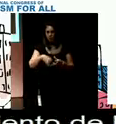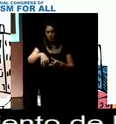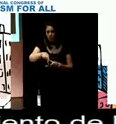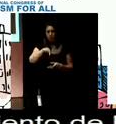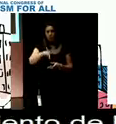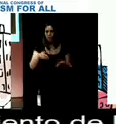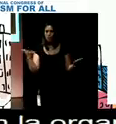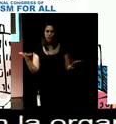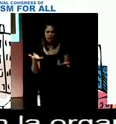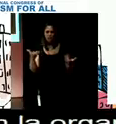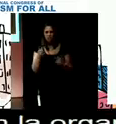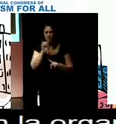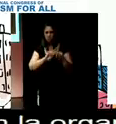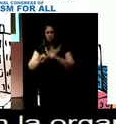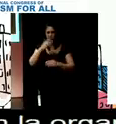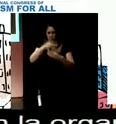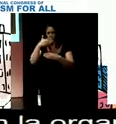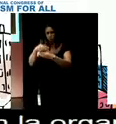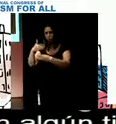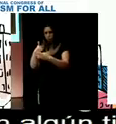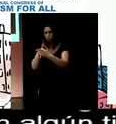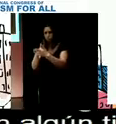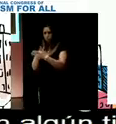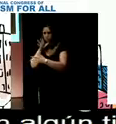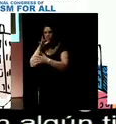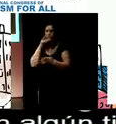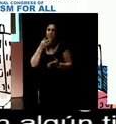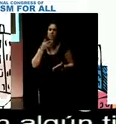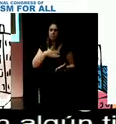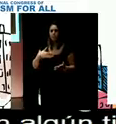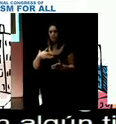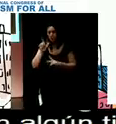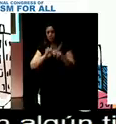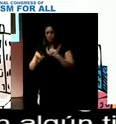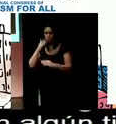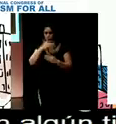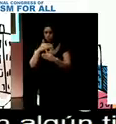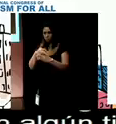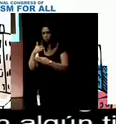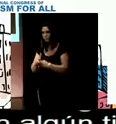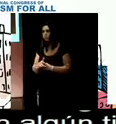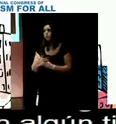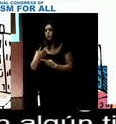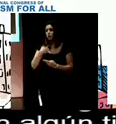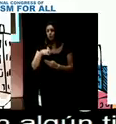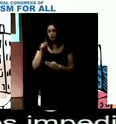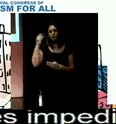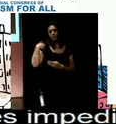of disability, face difficult problems and barriers when traveling. Their potential as